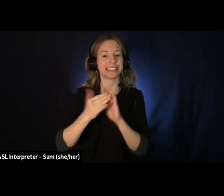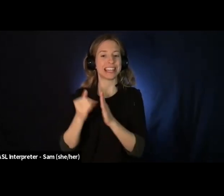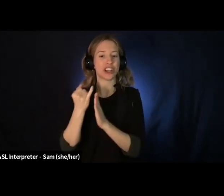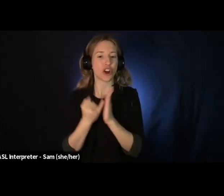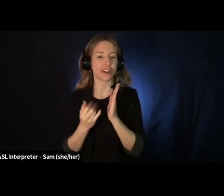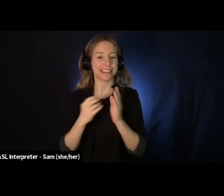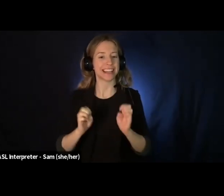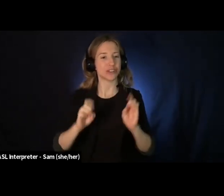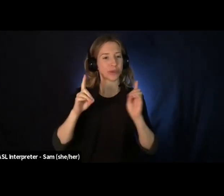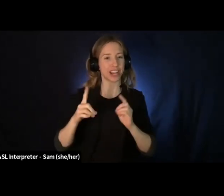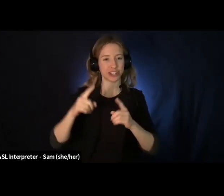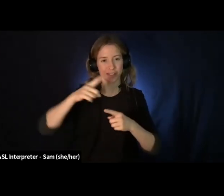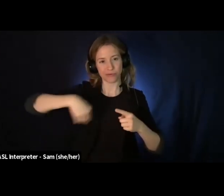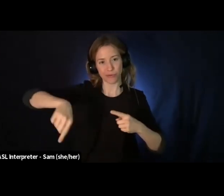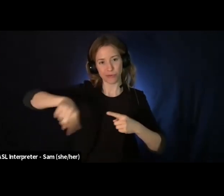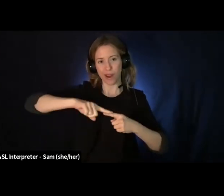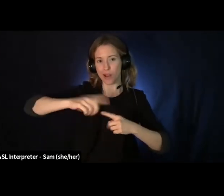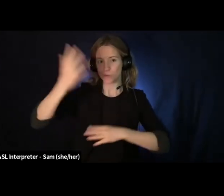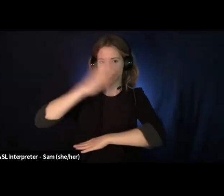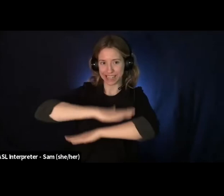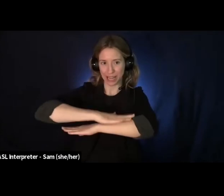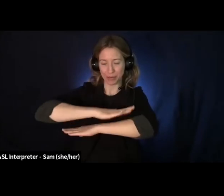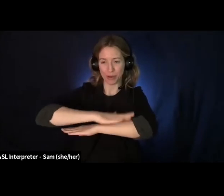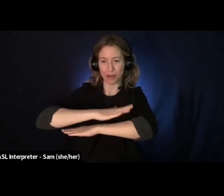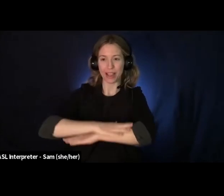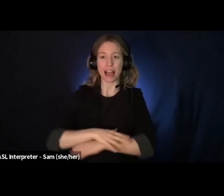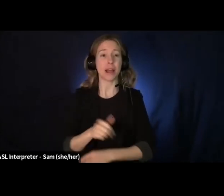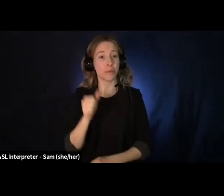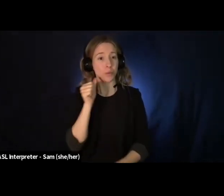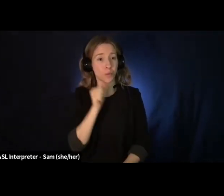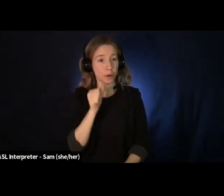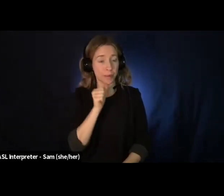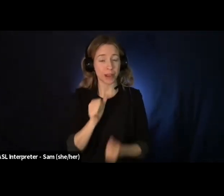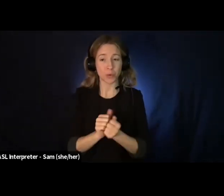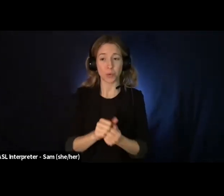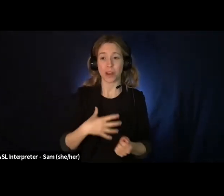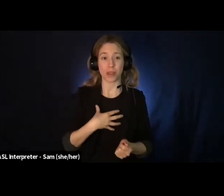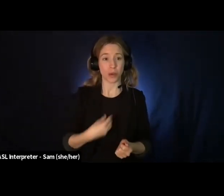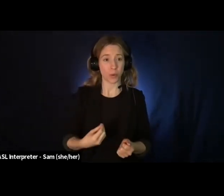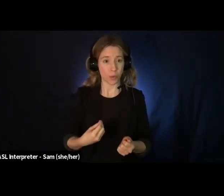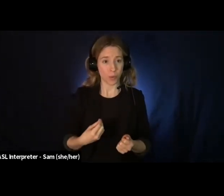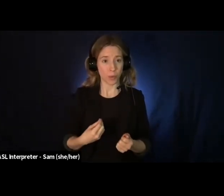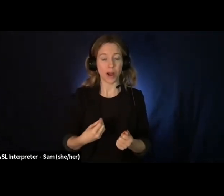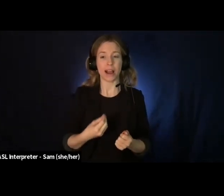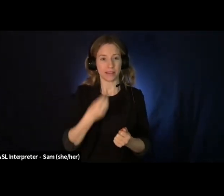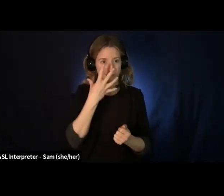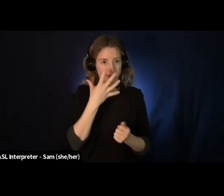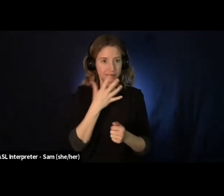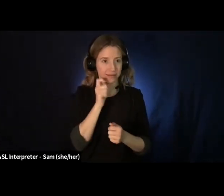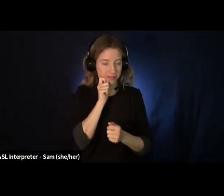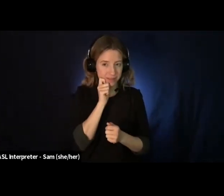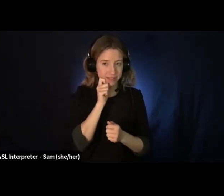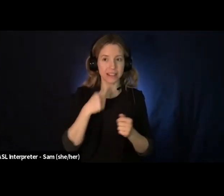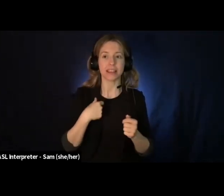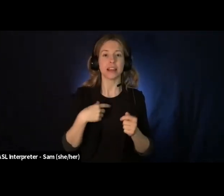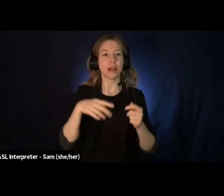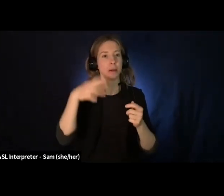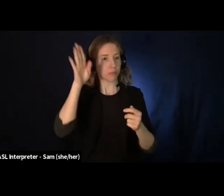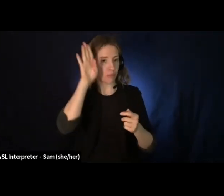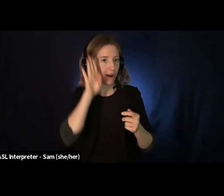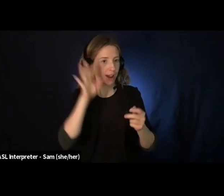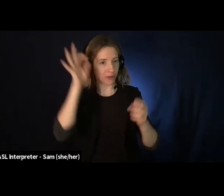woman with chin-length brown hair. It's pulled up in a half ponytail this morning. I also have long brown bangs that touch the top